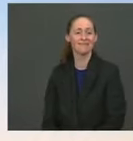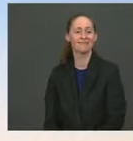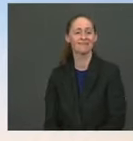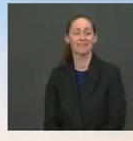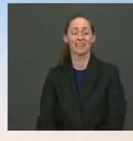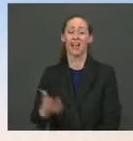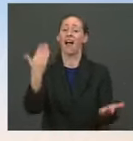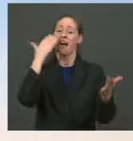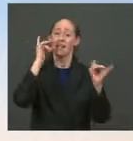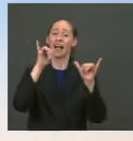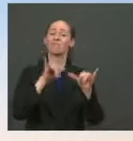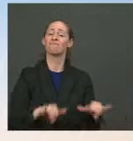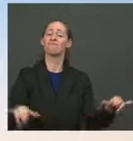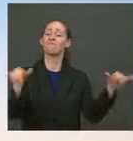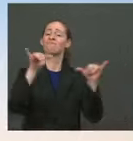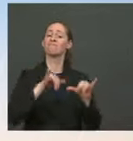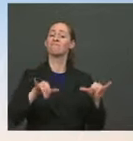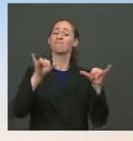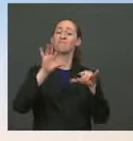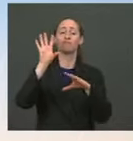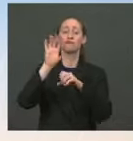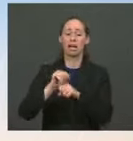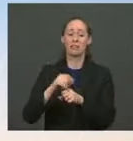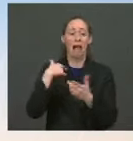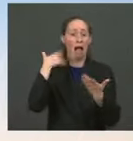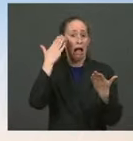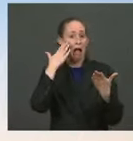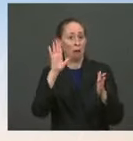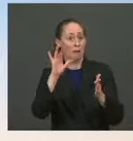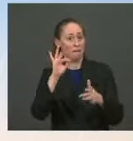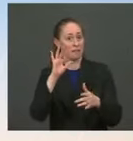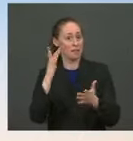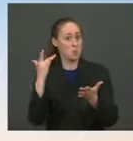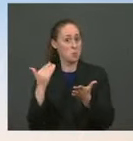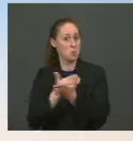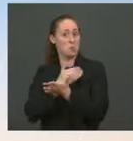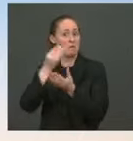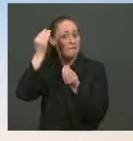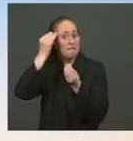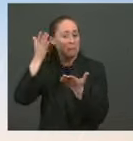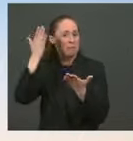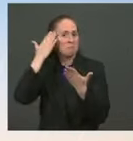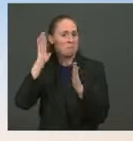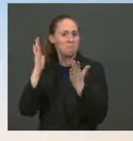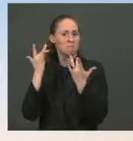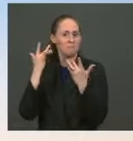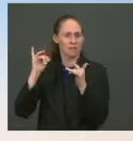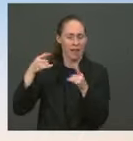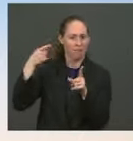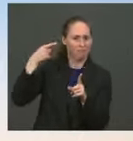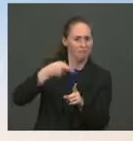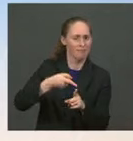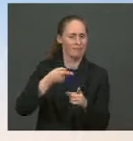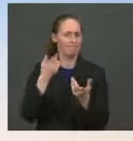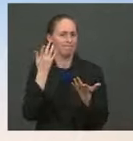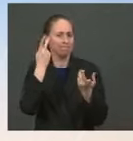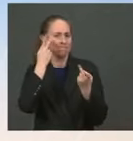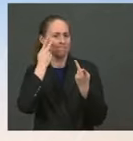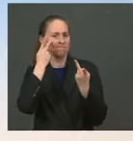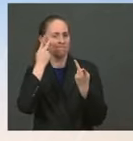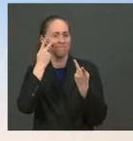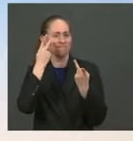so I'm assuming that will be happening. I don't have any news or any schedule to share with you on that